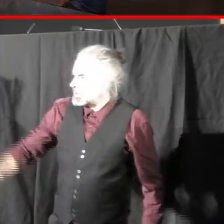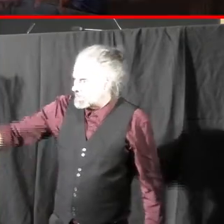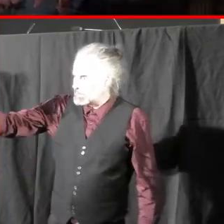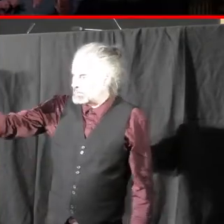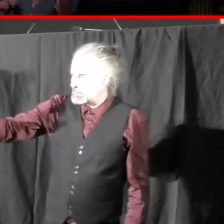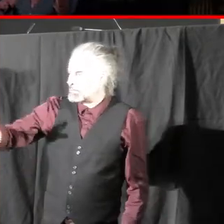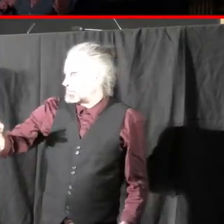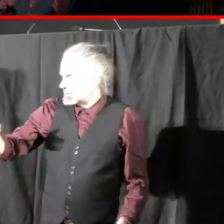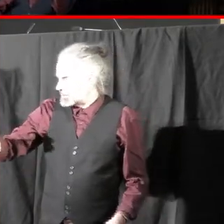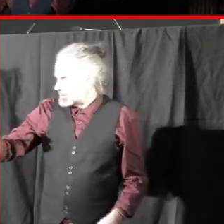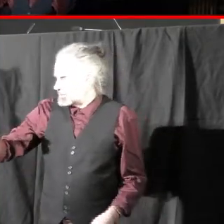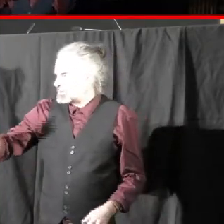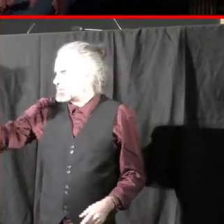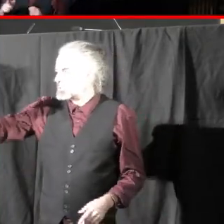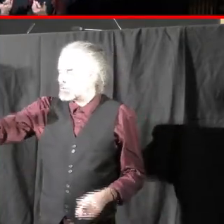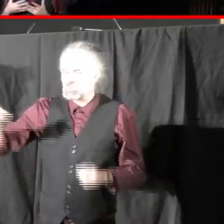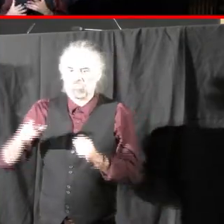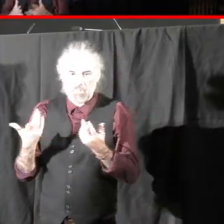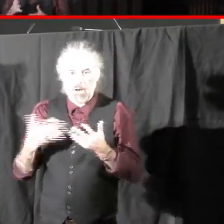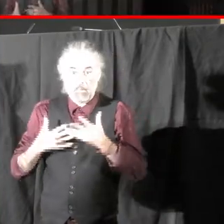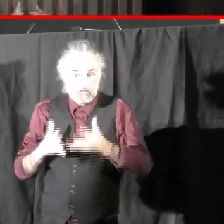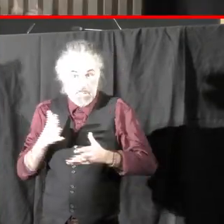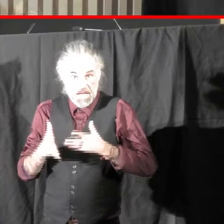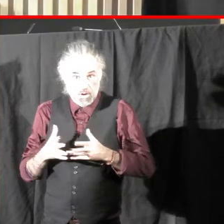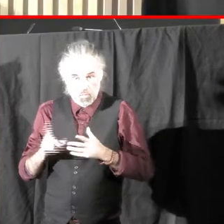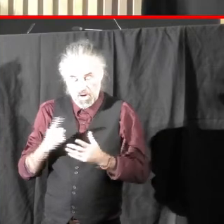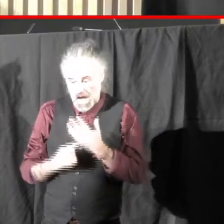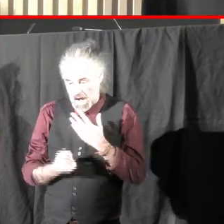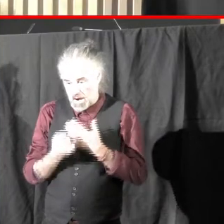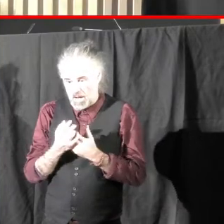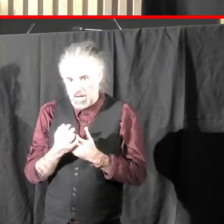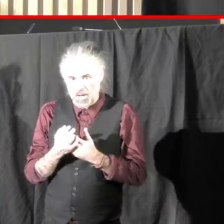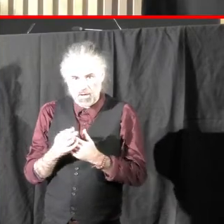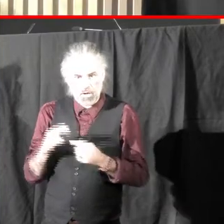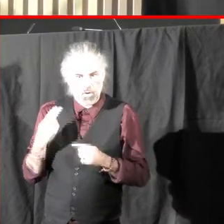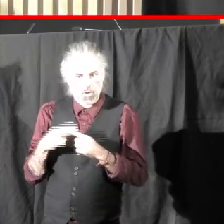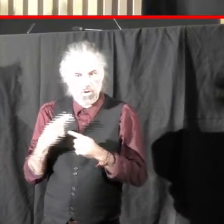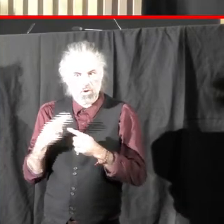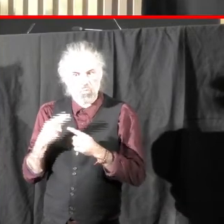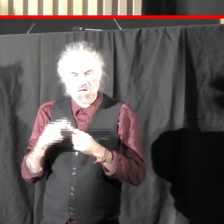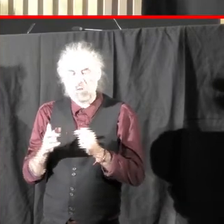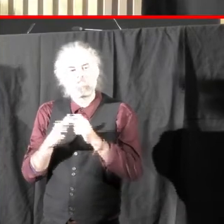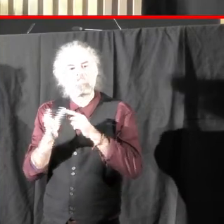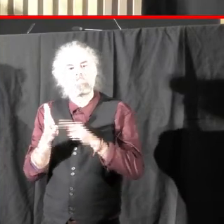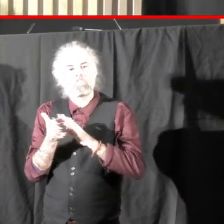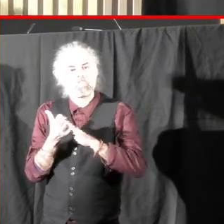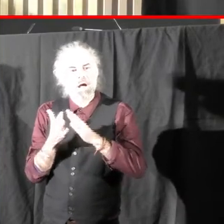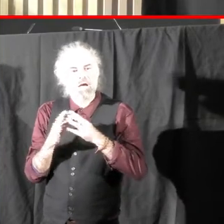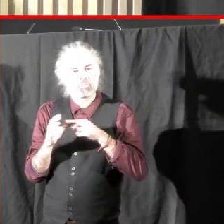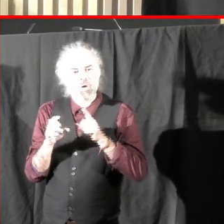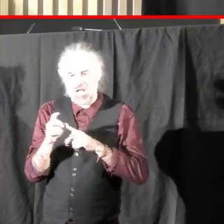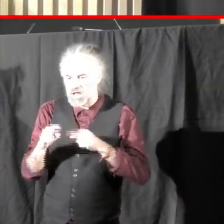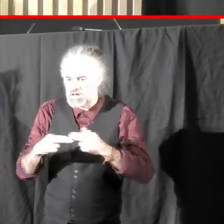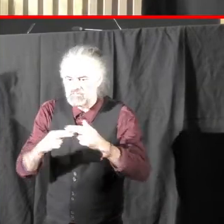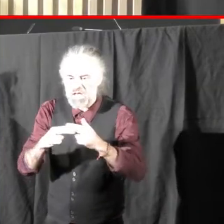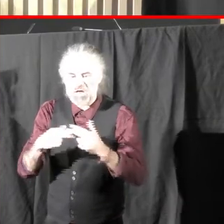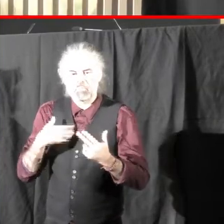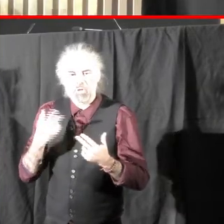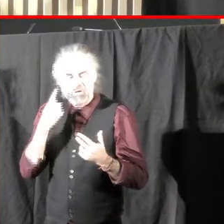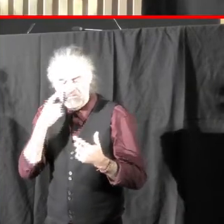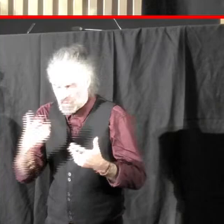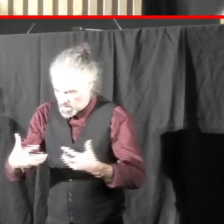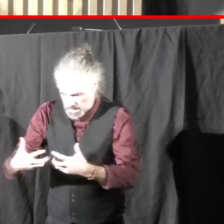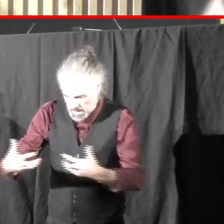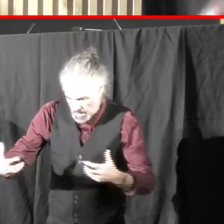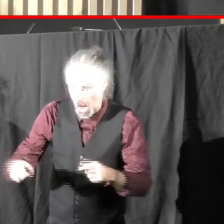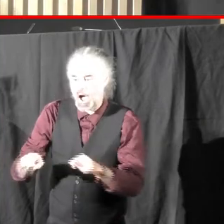outcome pathway, which means that it's going into a quick signaling pathway, and we have developed a particular body separated out to